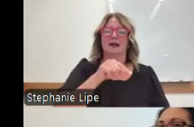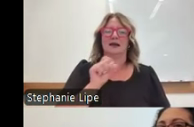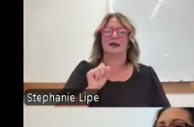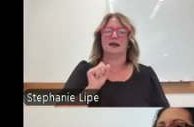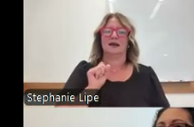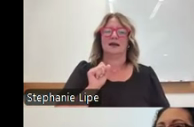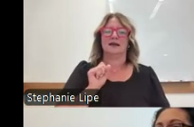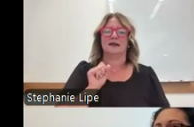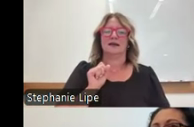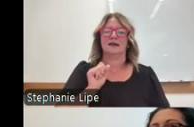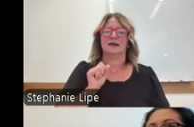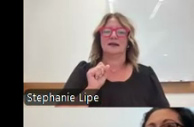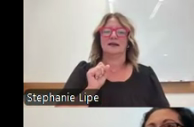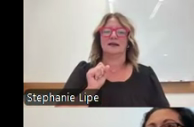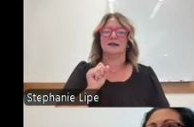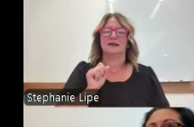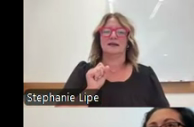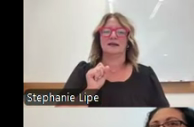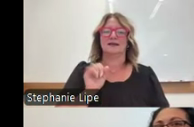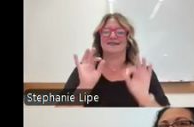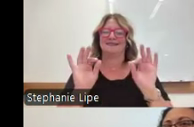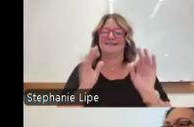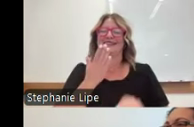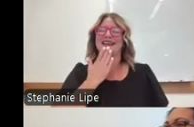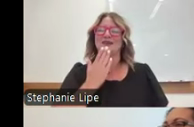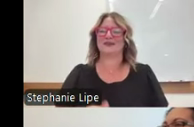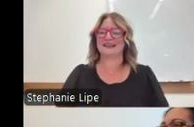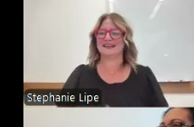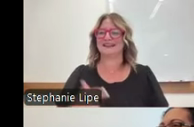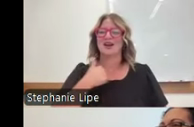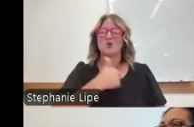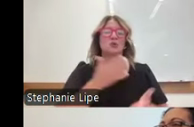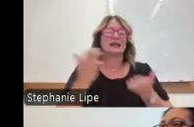Can you go back one, Shelly or Tara? Thank you.